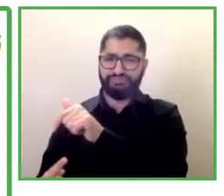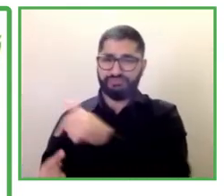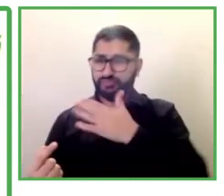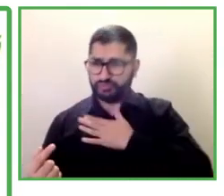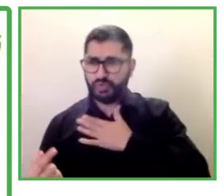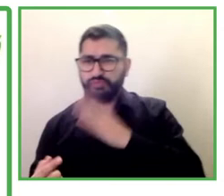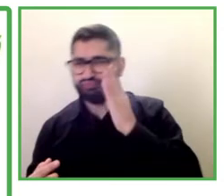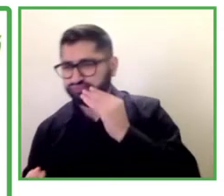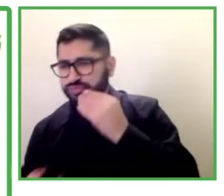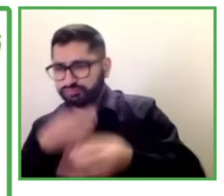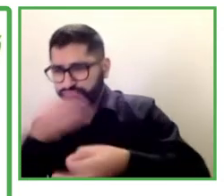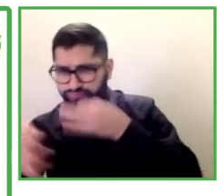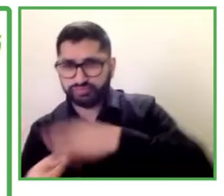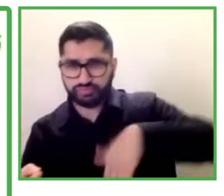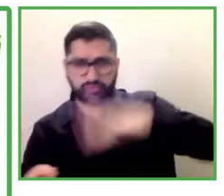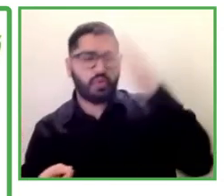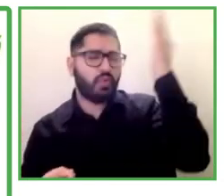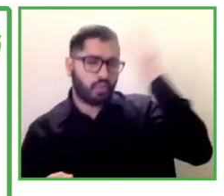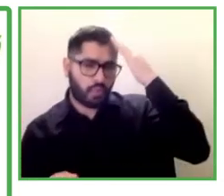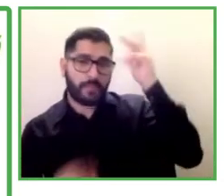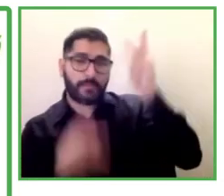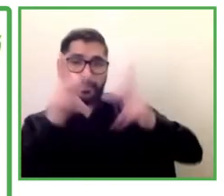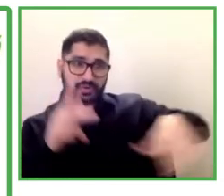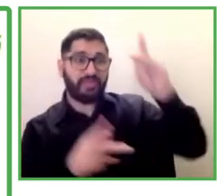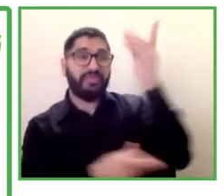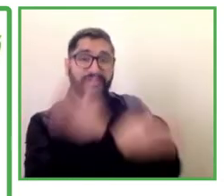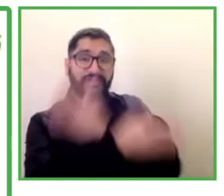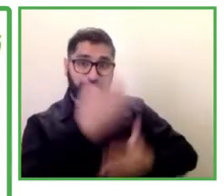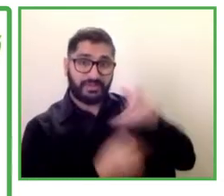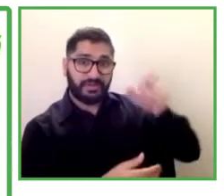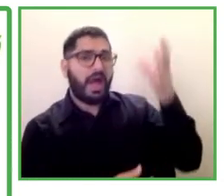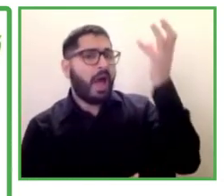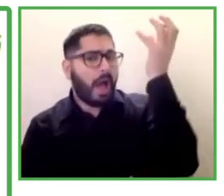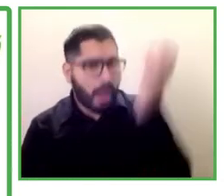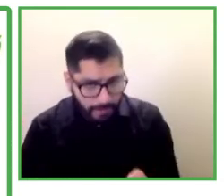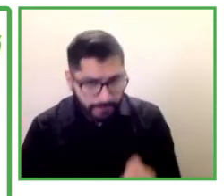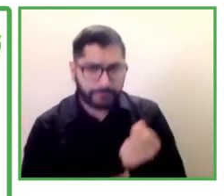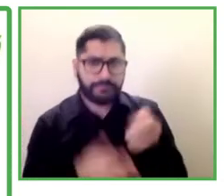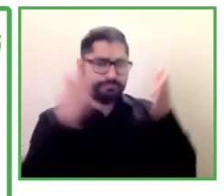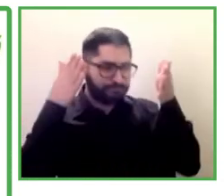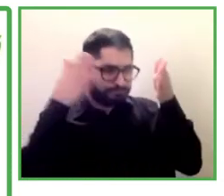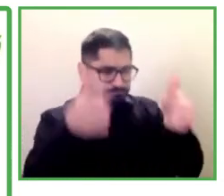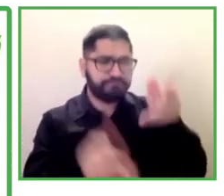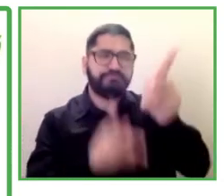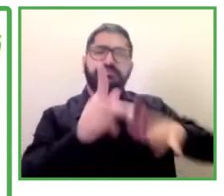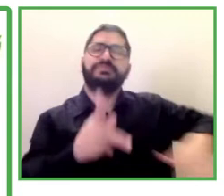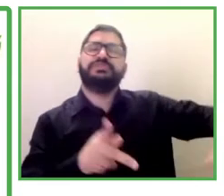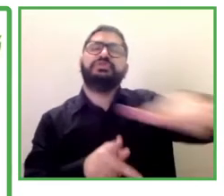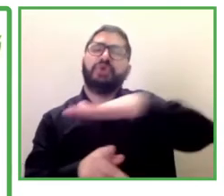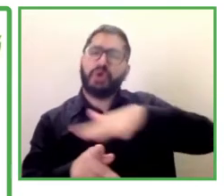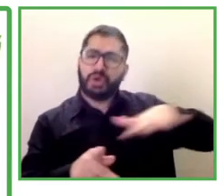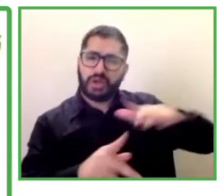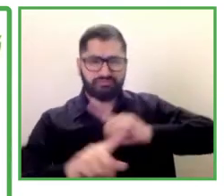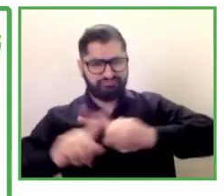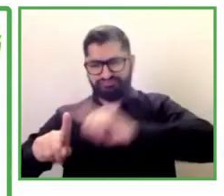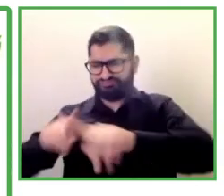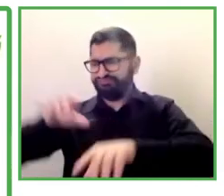of course, everyone with a disability, and also those that come from marginal